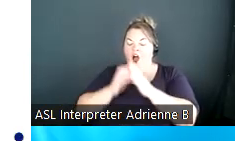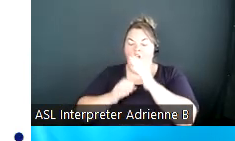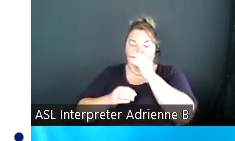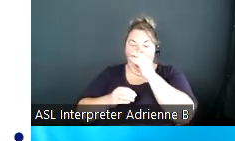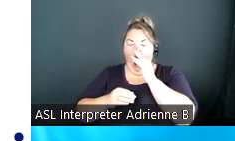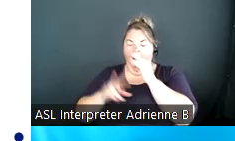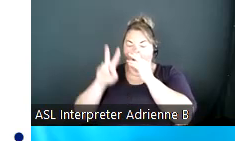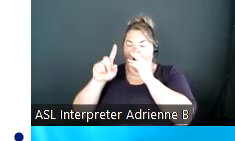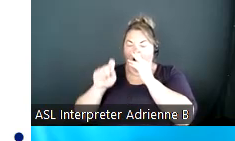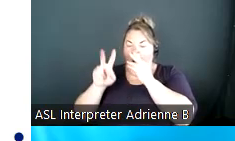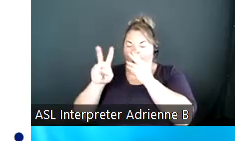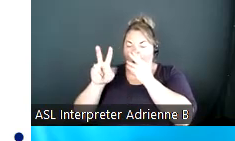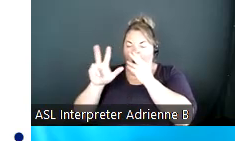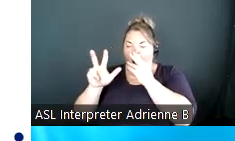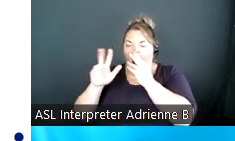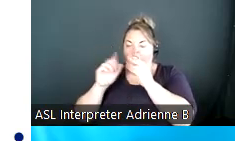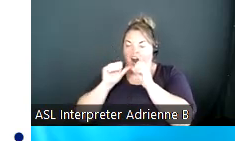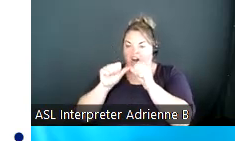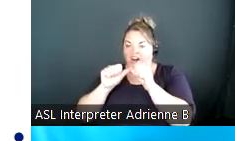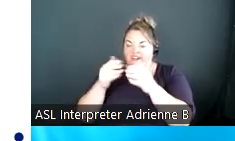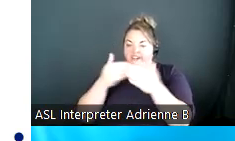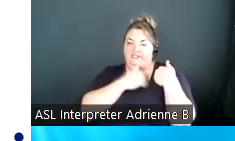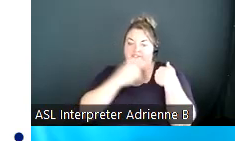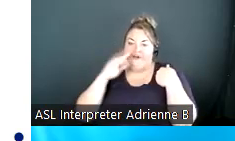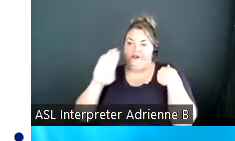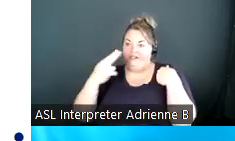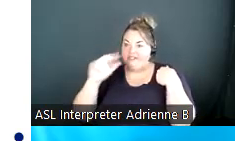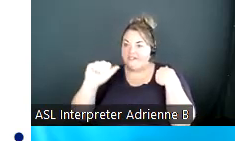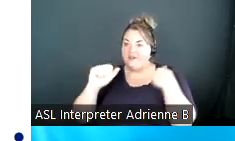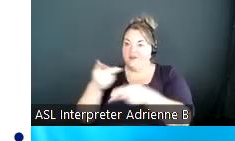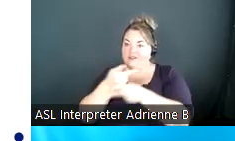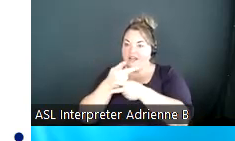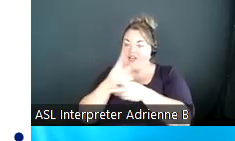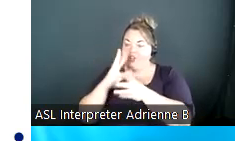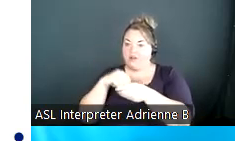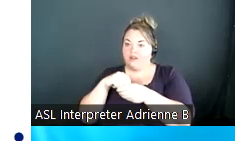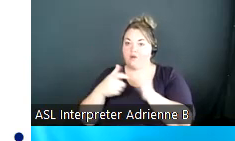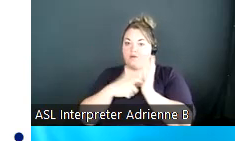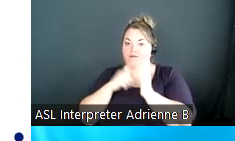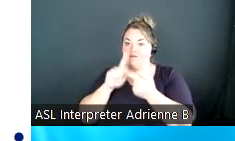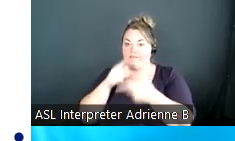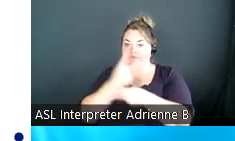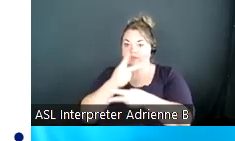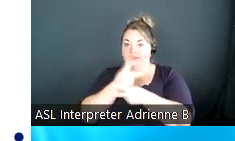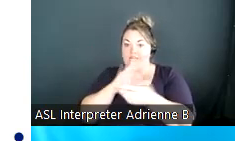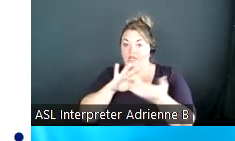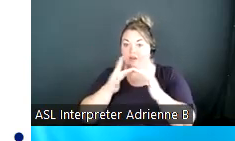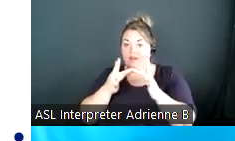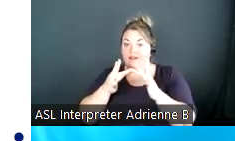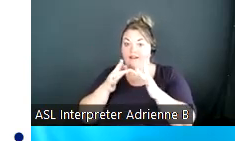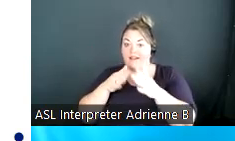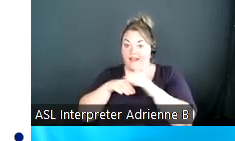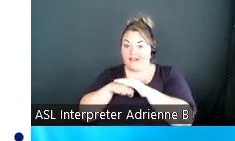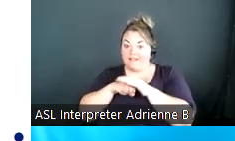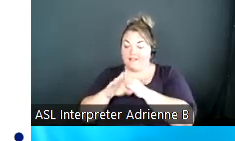2.23 speaks to continuing obligations in BHA oversight, including the requirement to maintain internet access and a valid